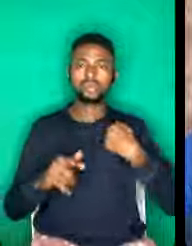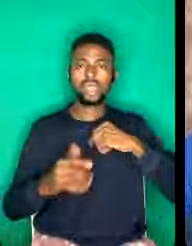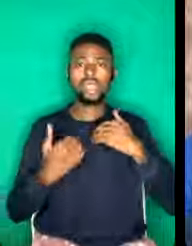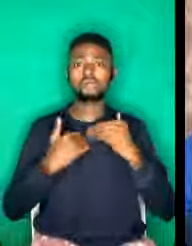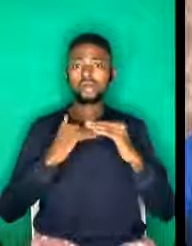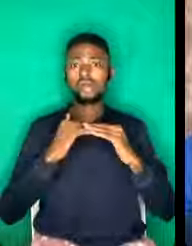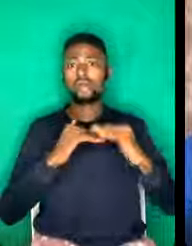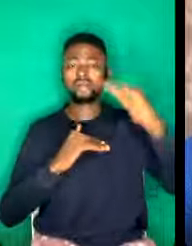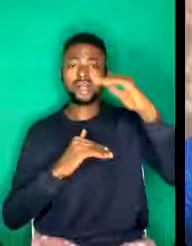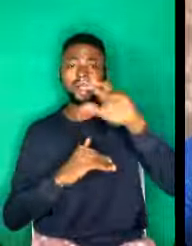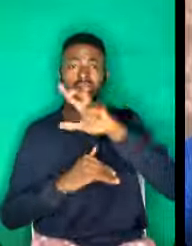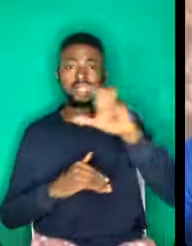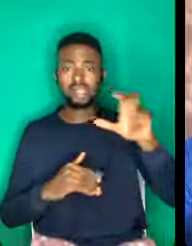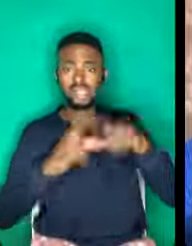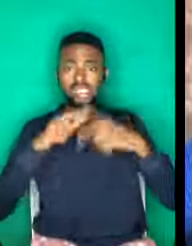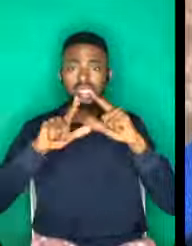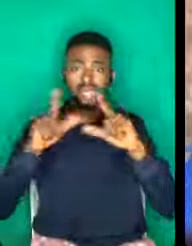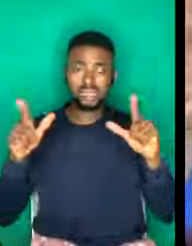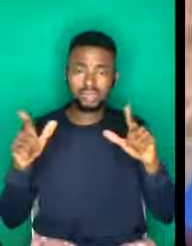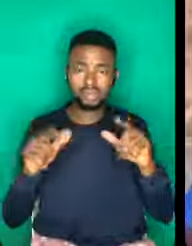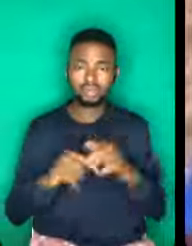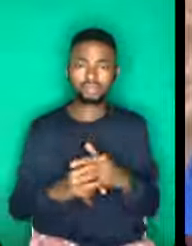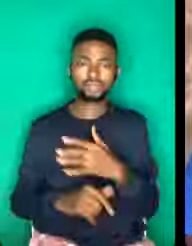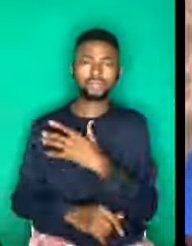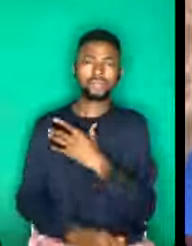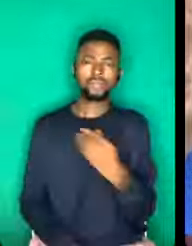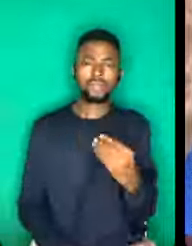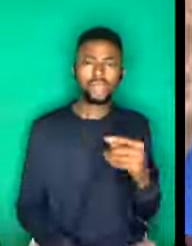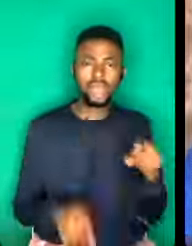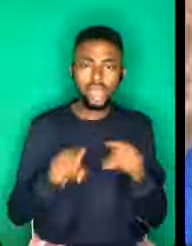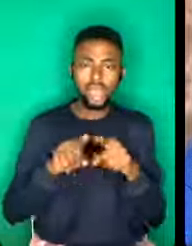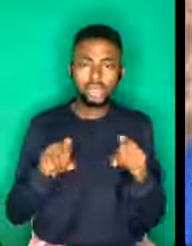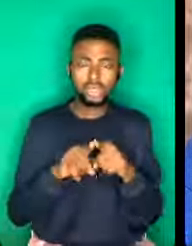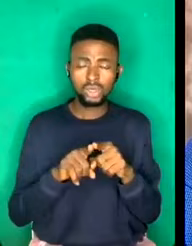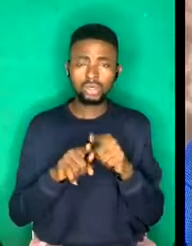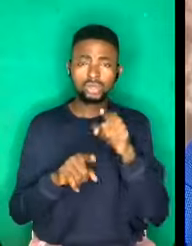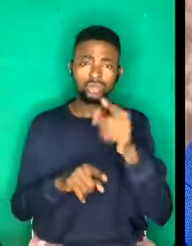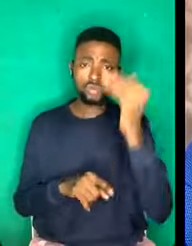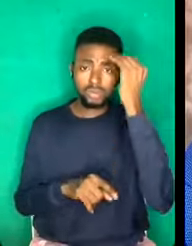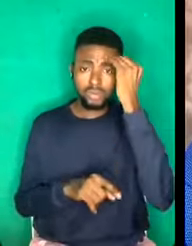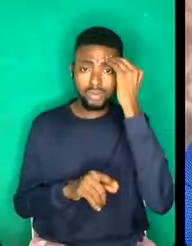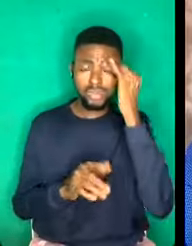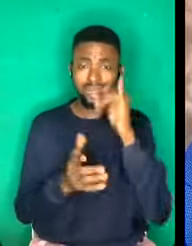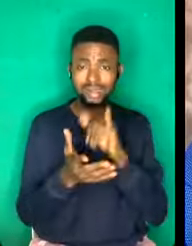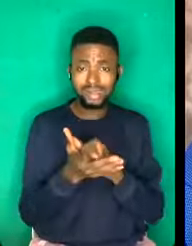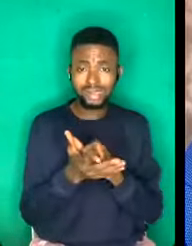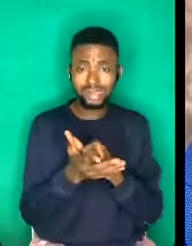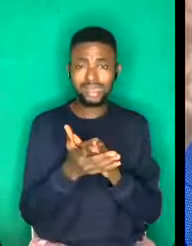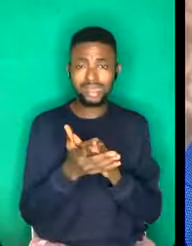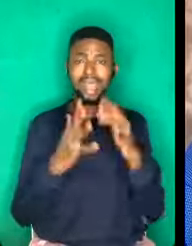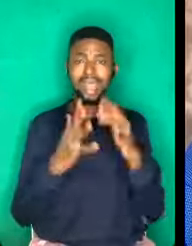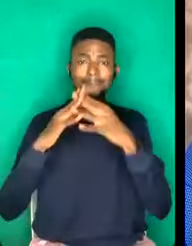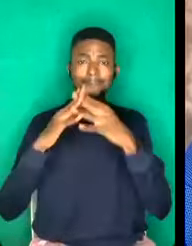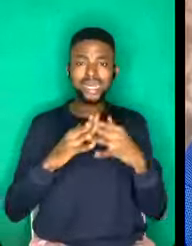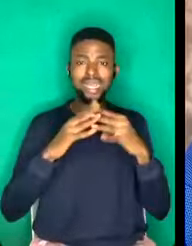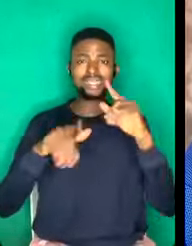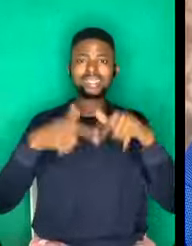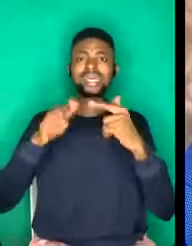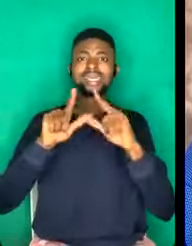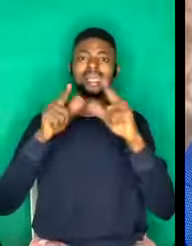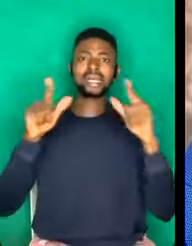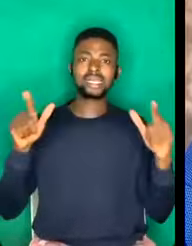language. Another do you know fact is, did you know that American Sign Language